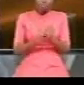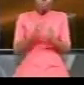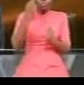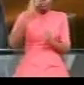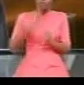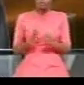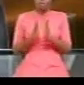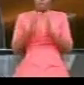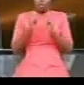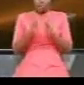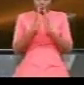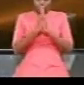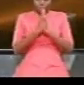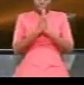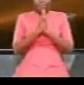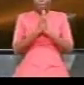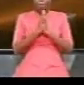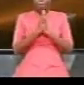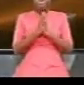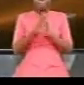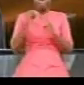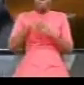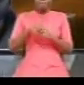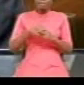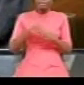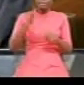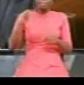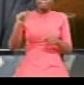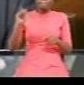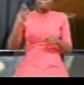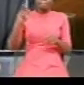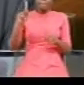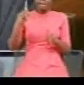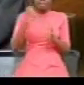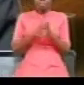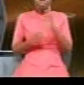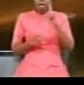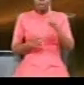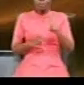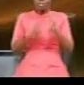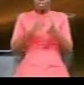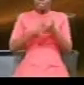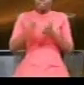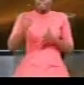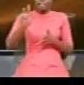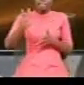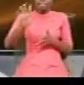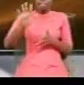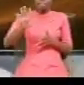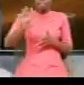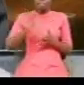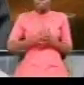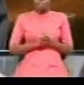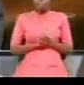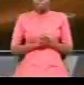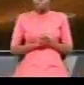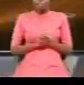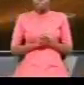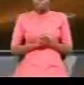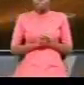regular prayer. In Mark chapter 1, verse 35. Mark chapter 1, in